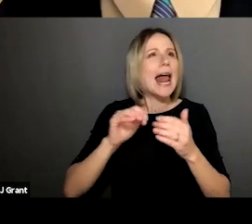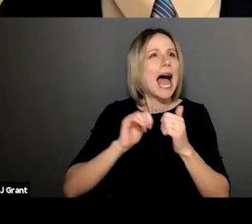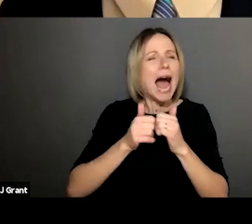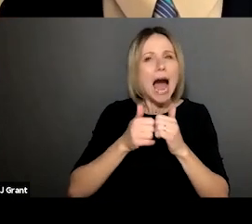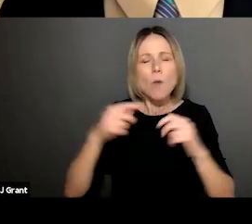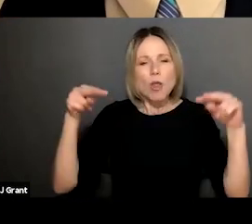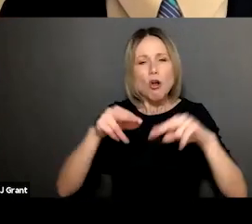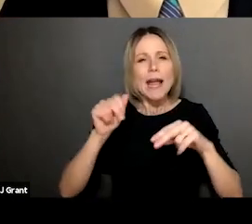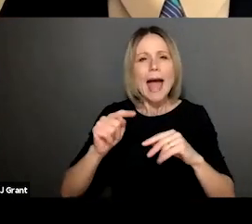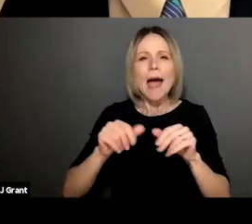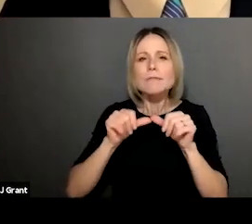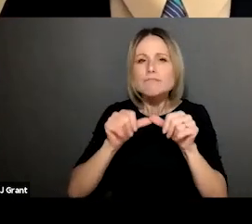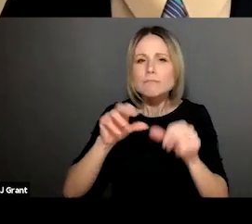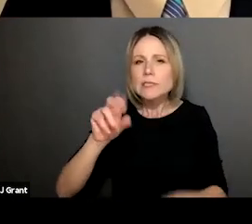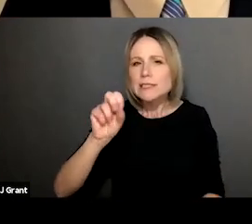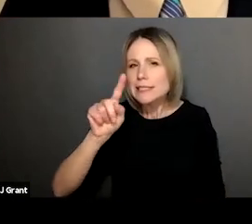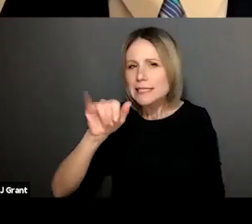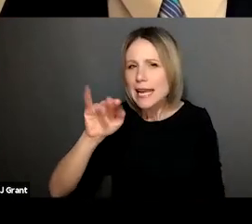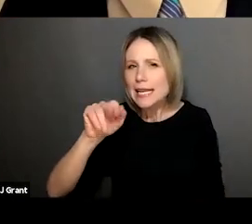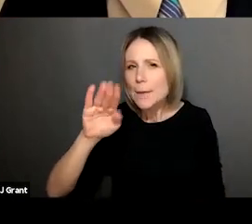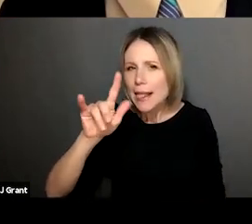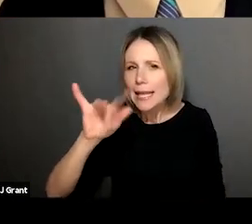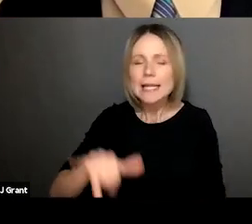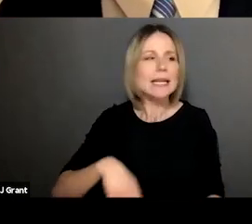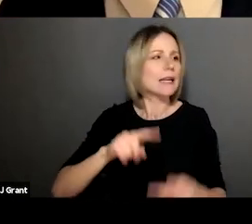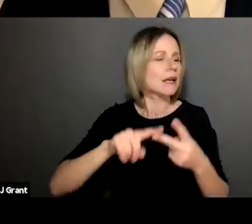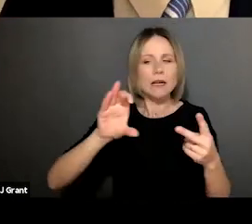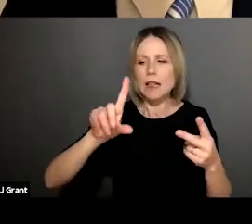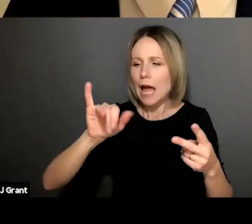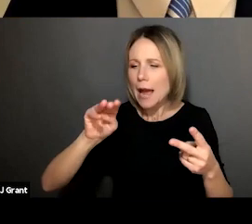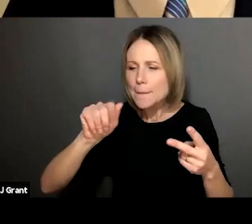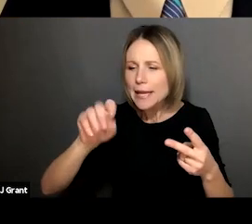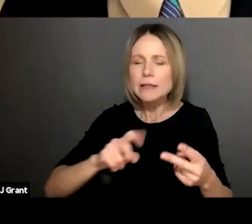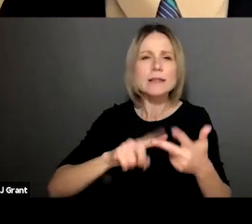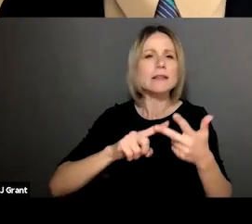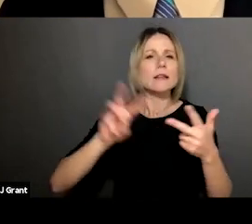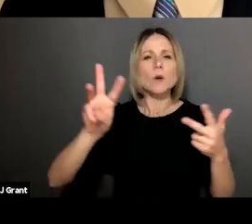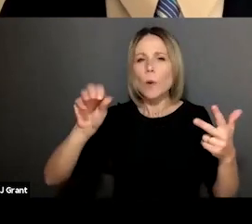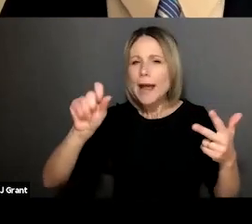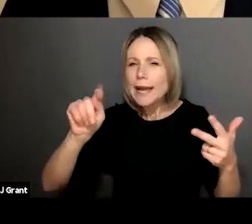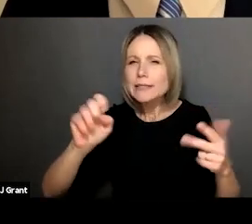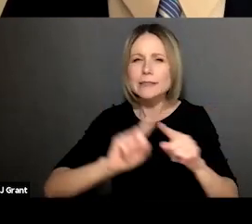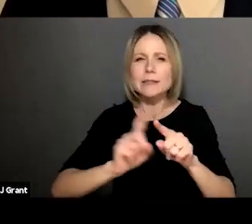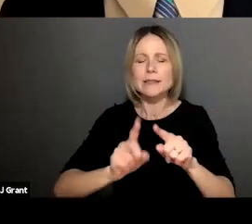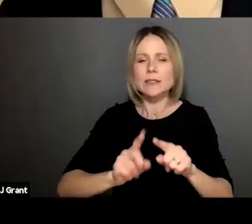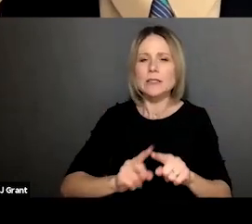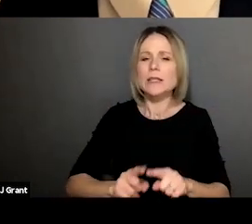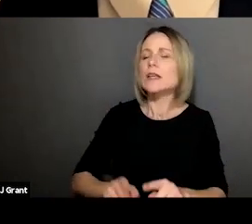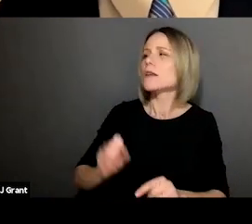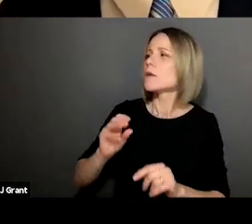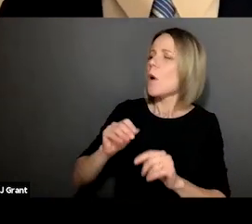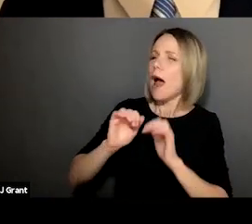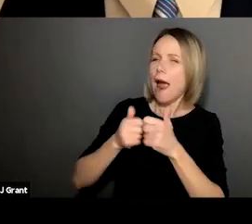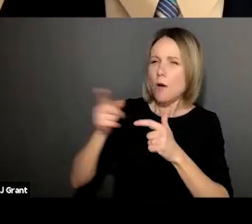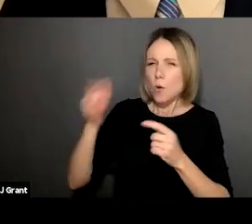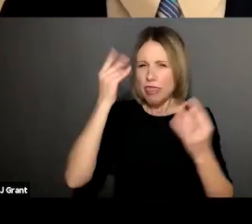thing. So how is the food writing at the Times and maybe in your own writing, how are you taking that into account? And